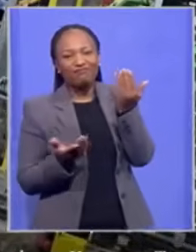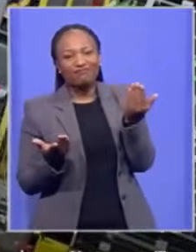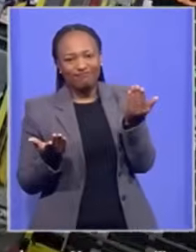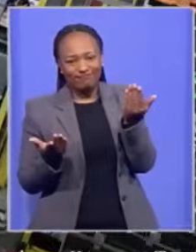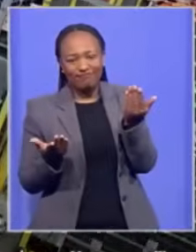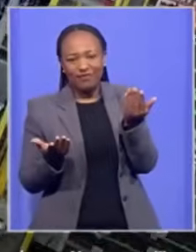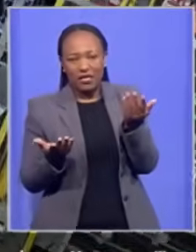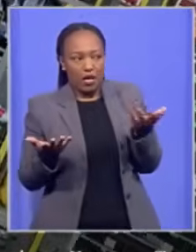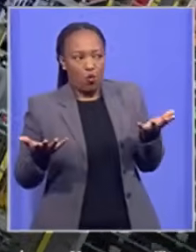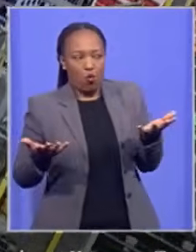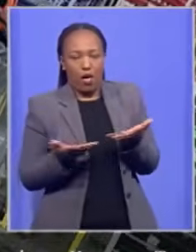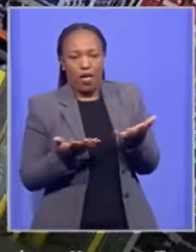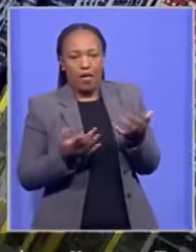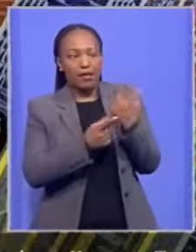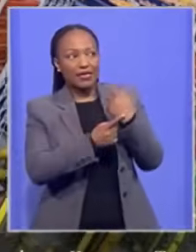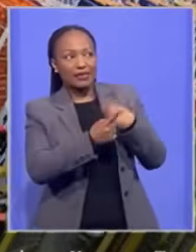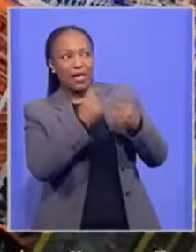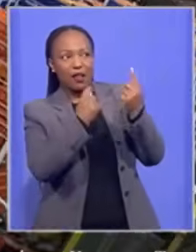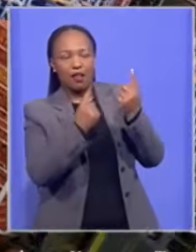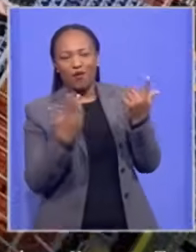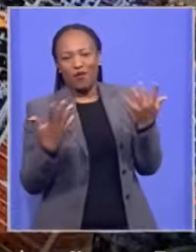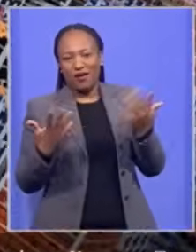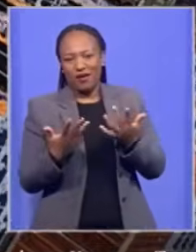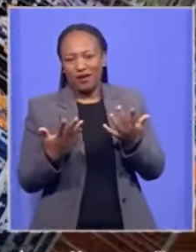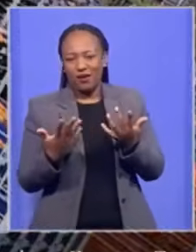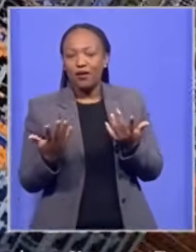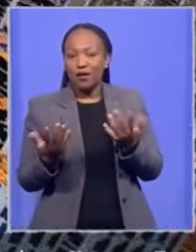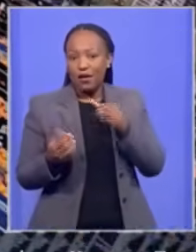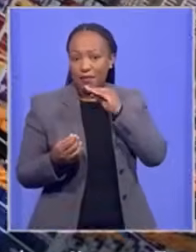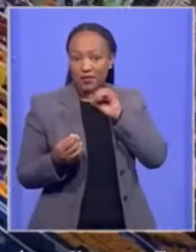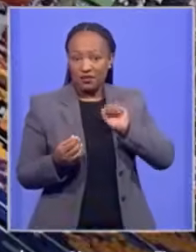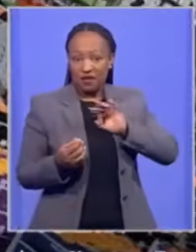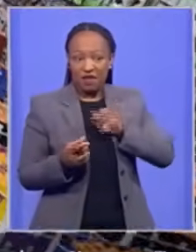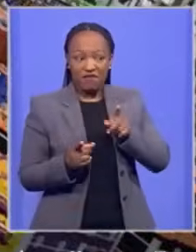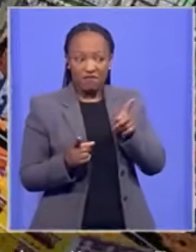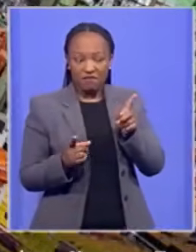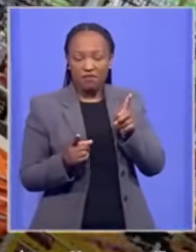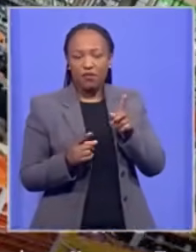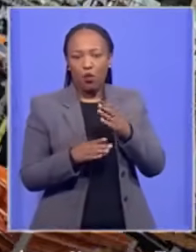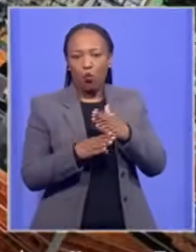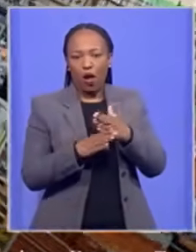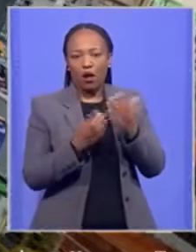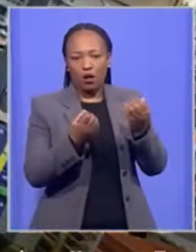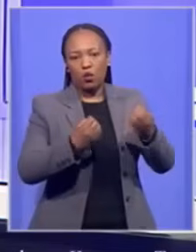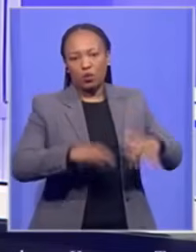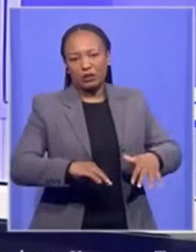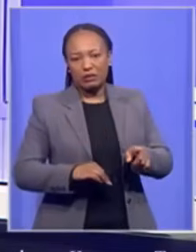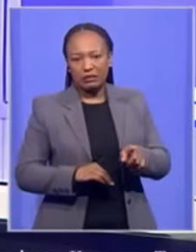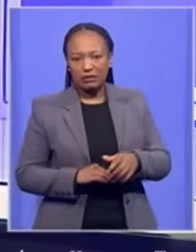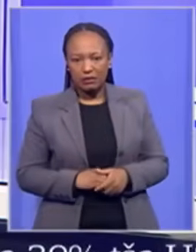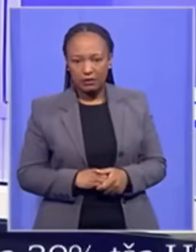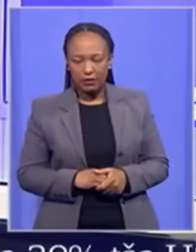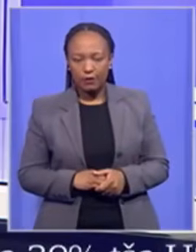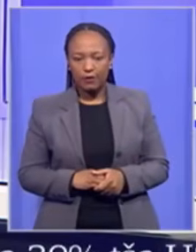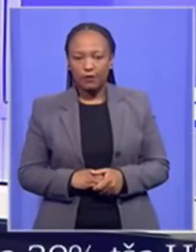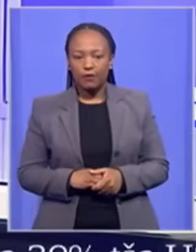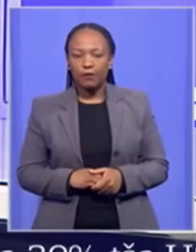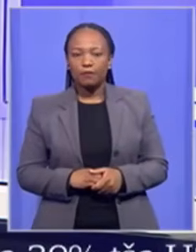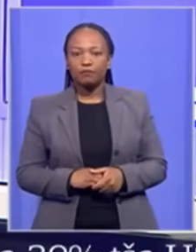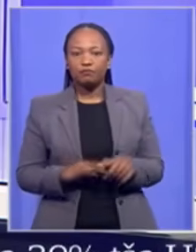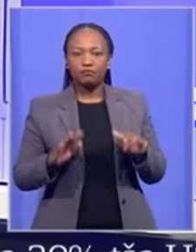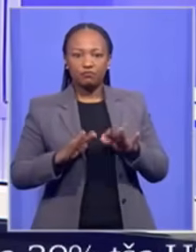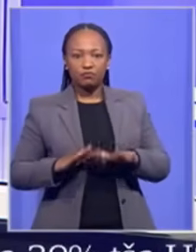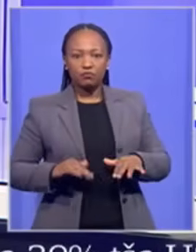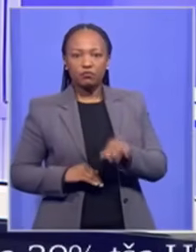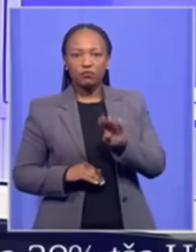ge di ya go ya kae tseo dinamune tseo bašomi ba bantši ba ka felela ke mošomo le sa tse go bolela ka ketelo ya lena ka Pegasfort gomme